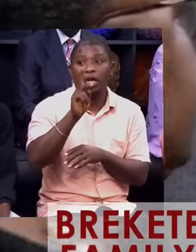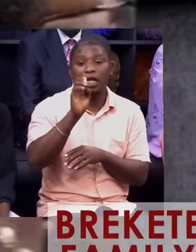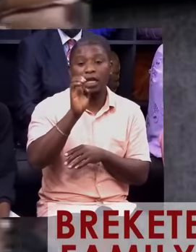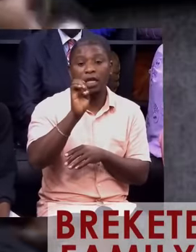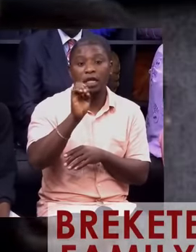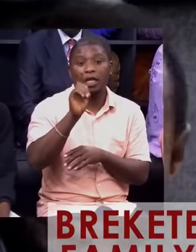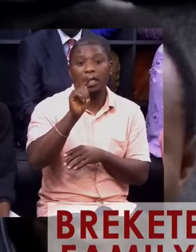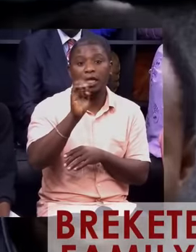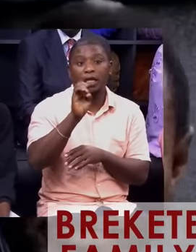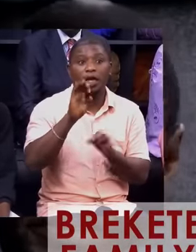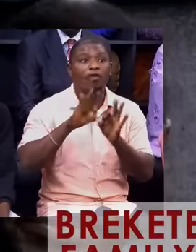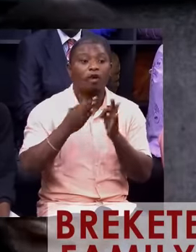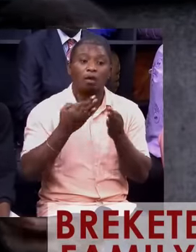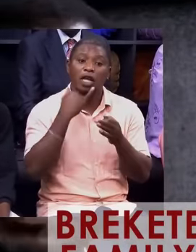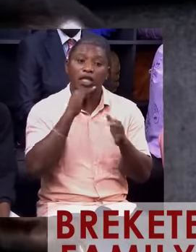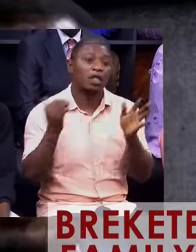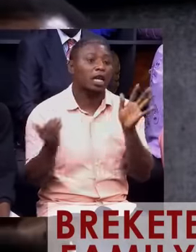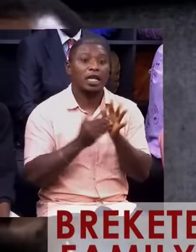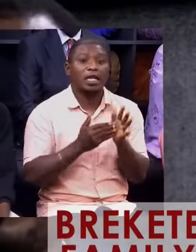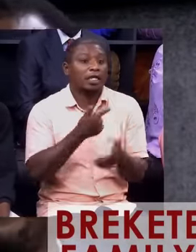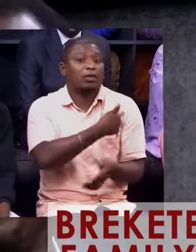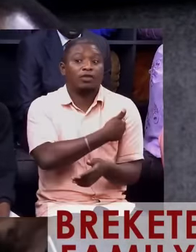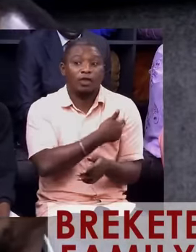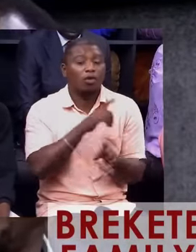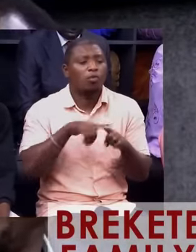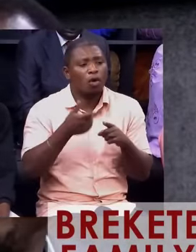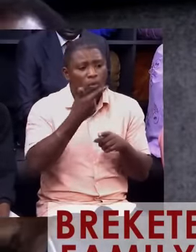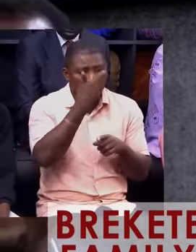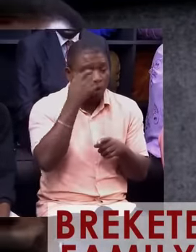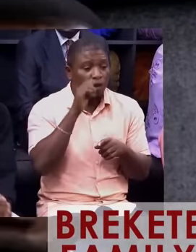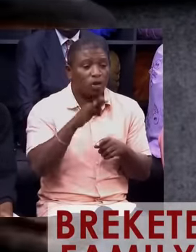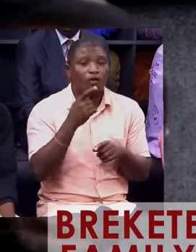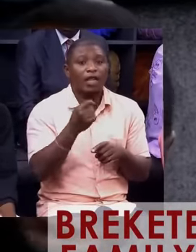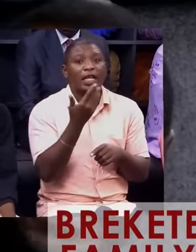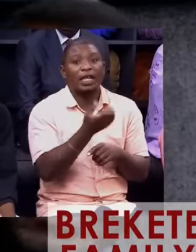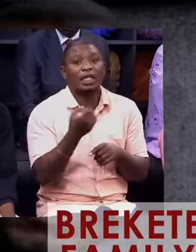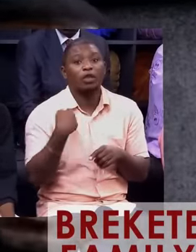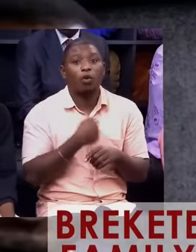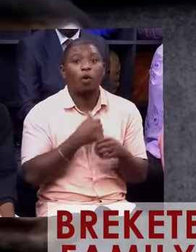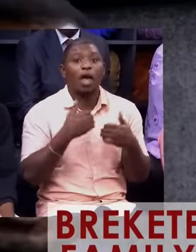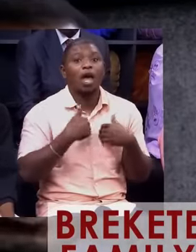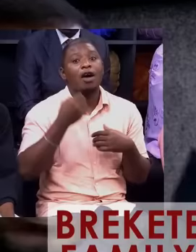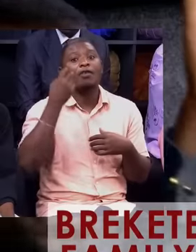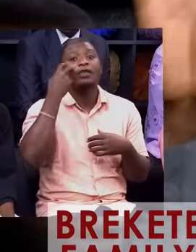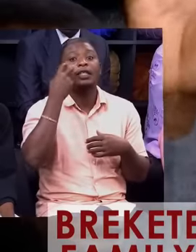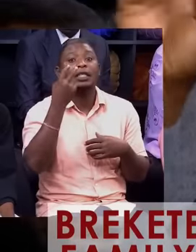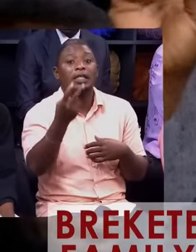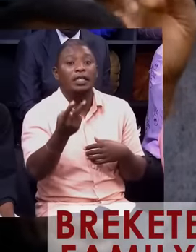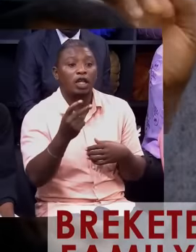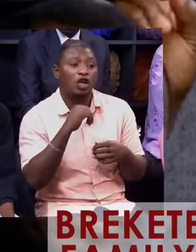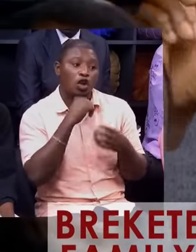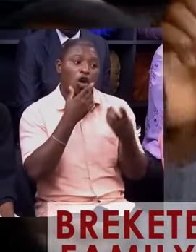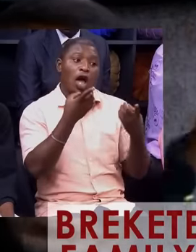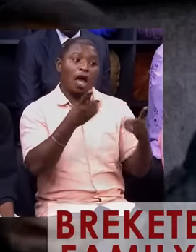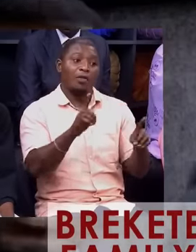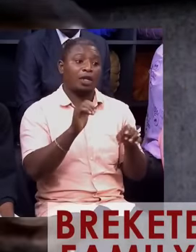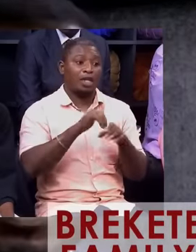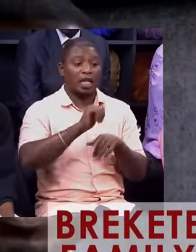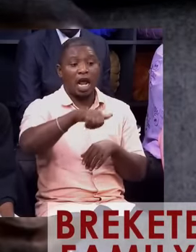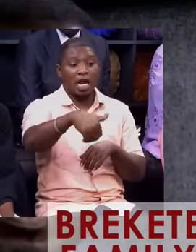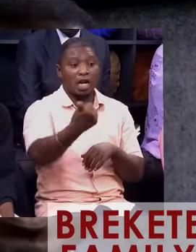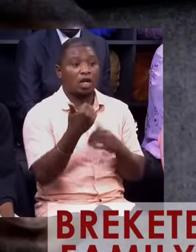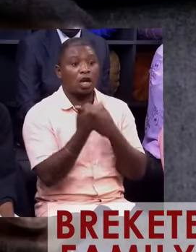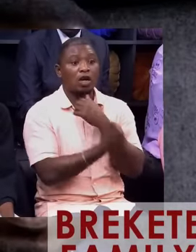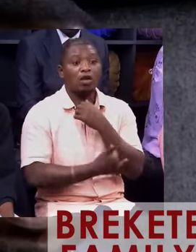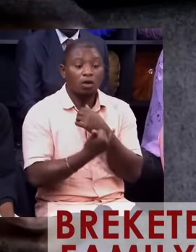immunization but because of the things we have seen not happening in another country far away